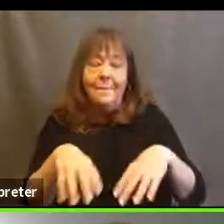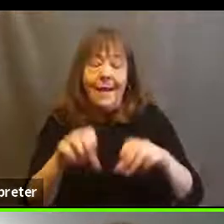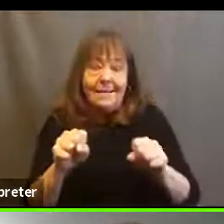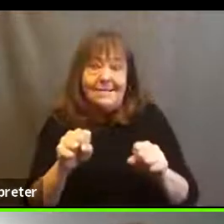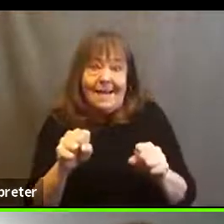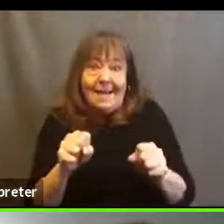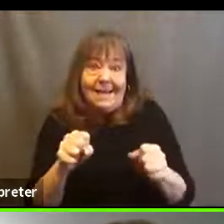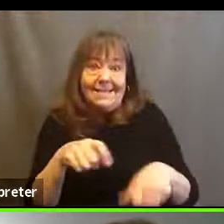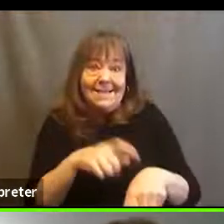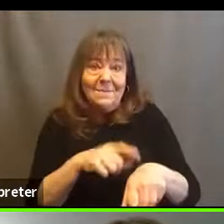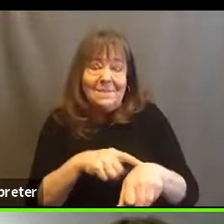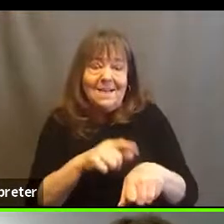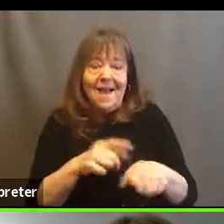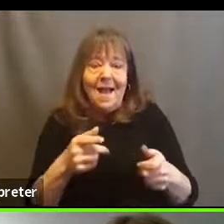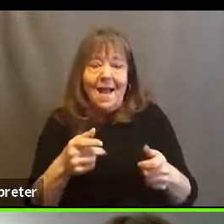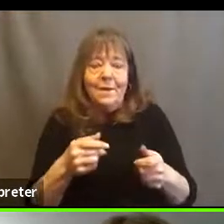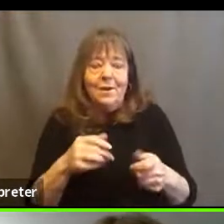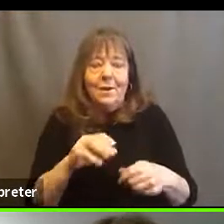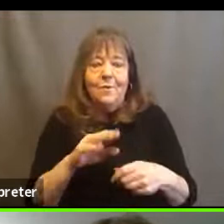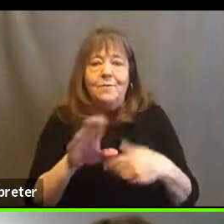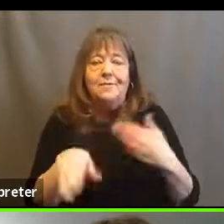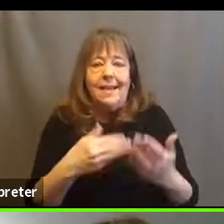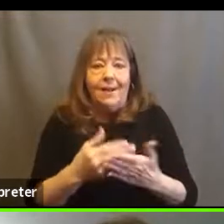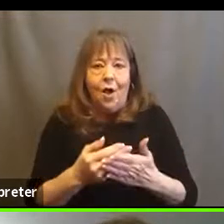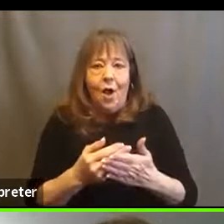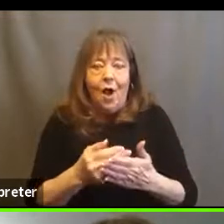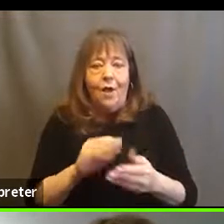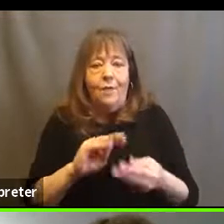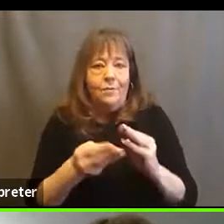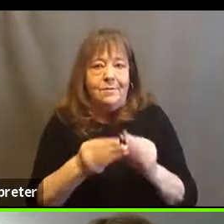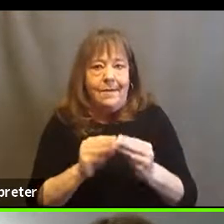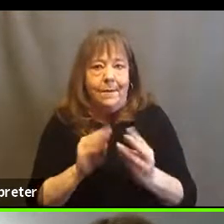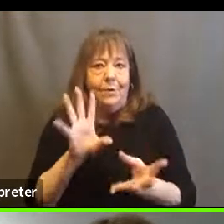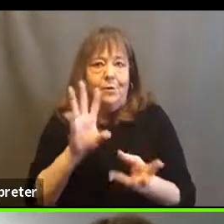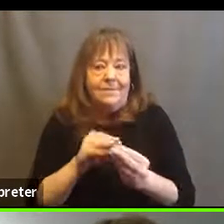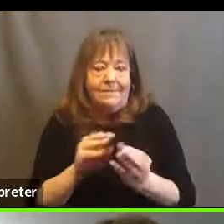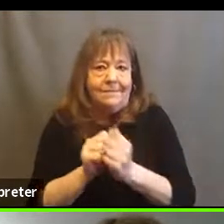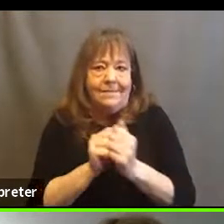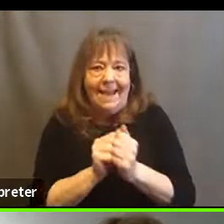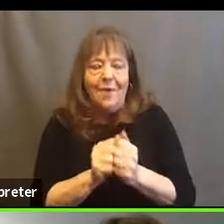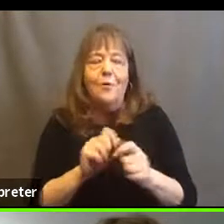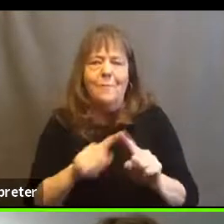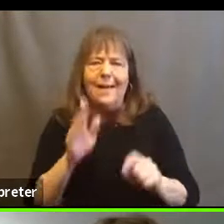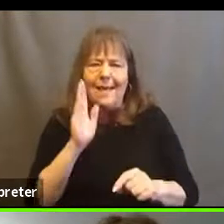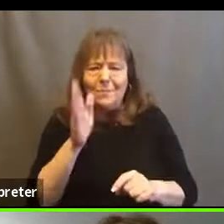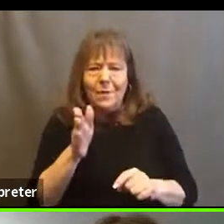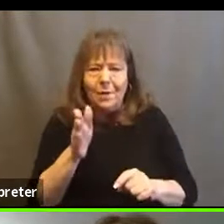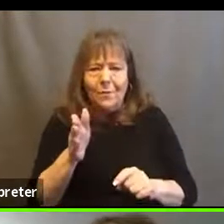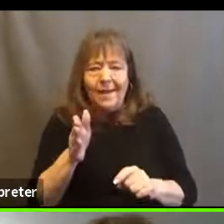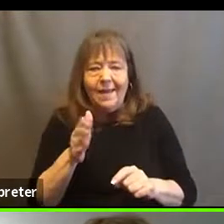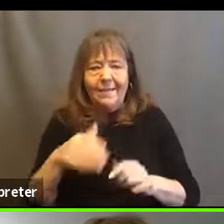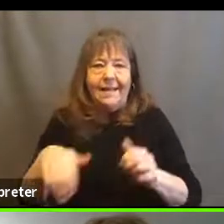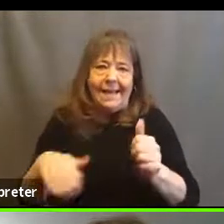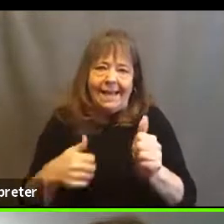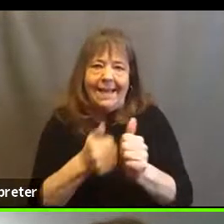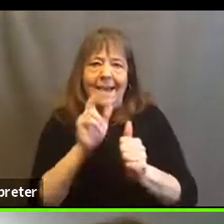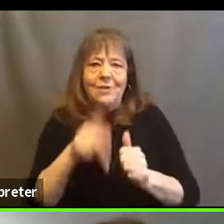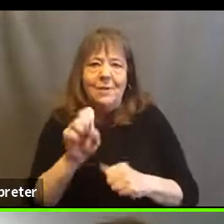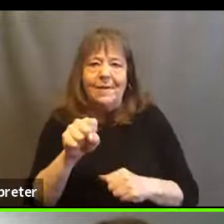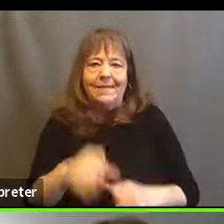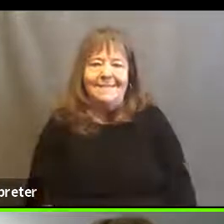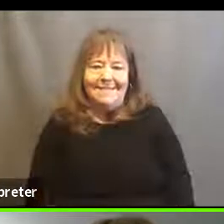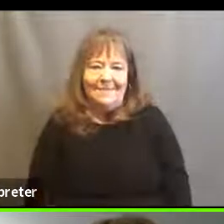time to have all of the data entry completed, but all of that will be caught up once operations resume.